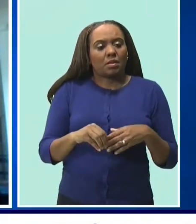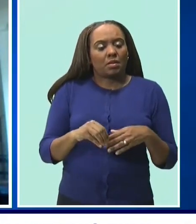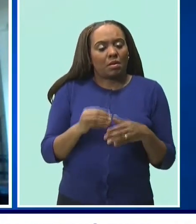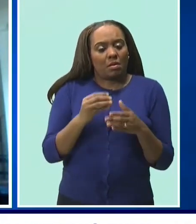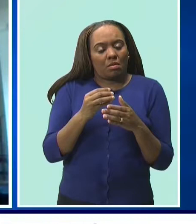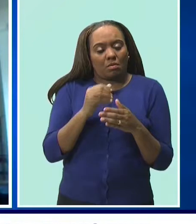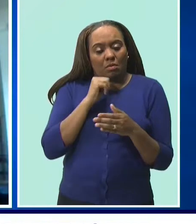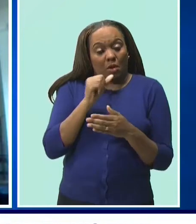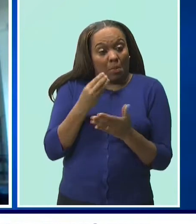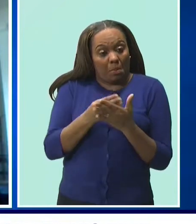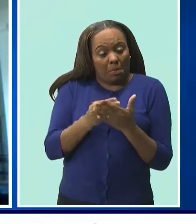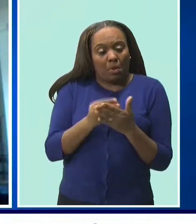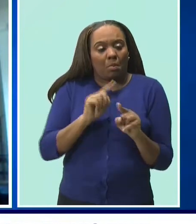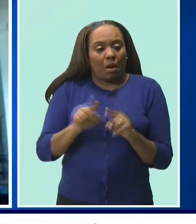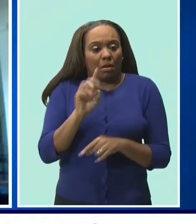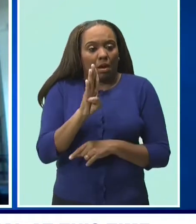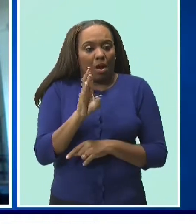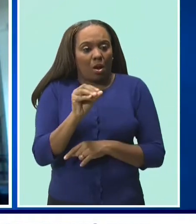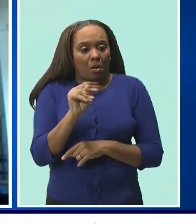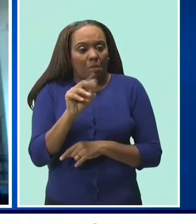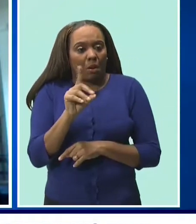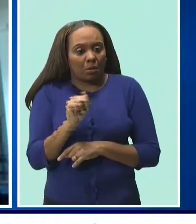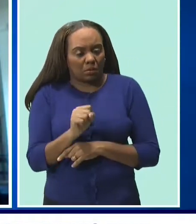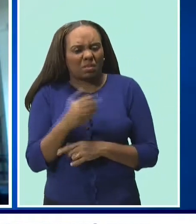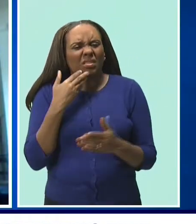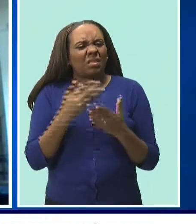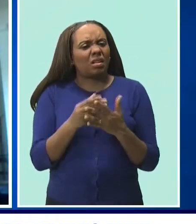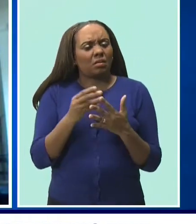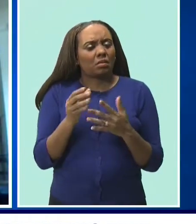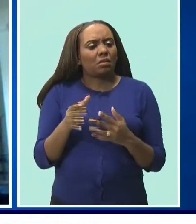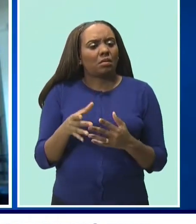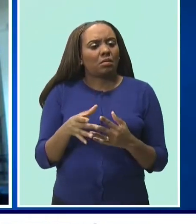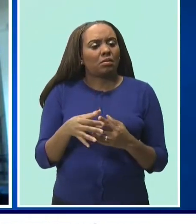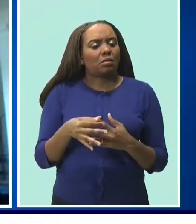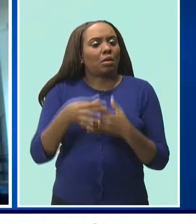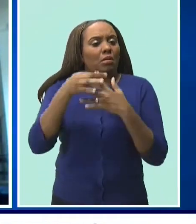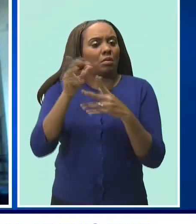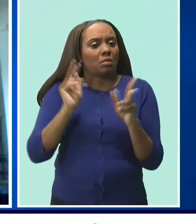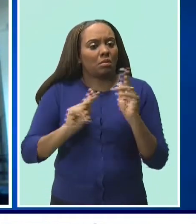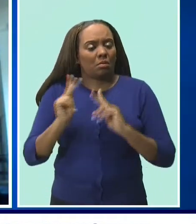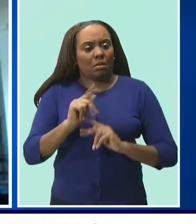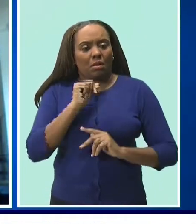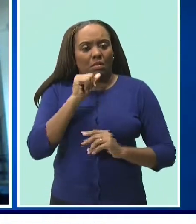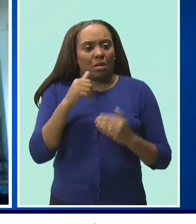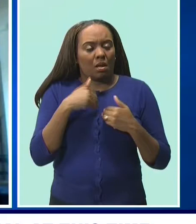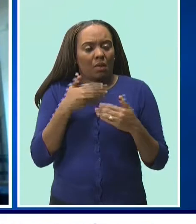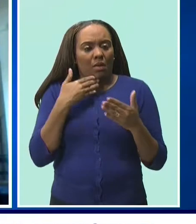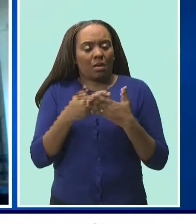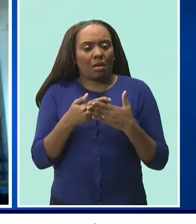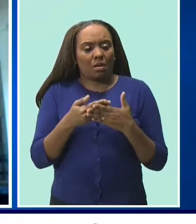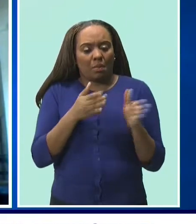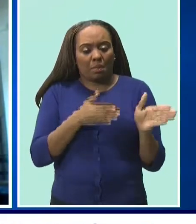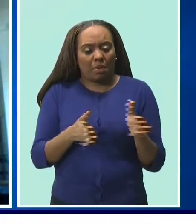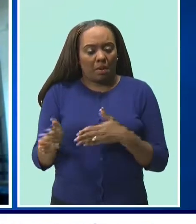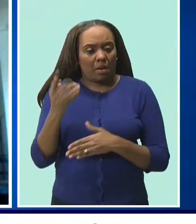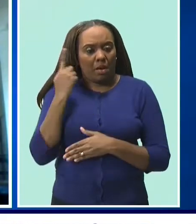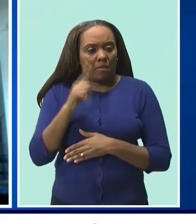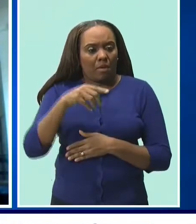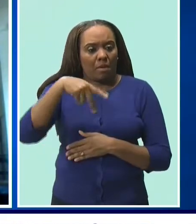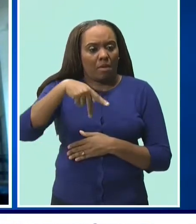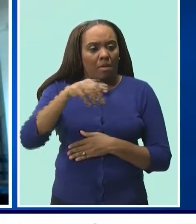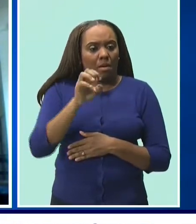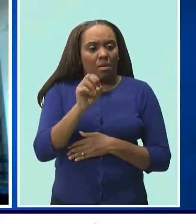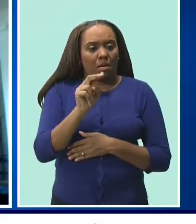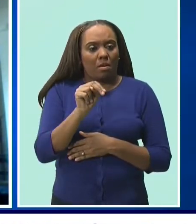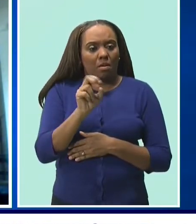bonds, which is it is a good option for those persons who may not have proper, pension planning going on or proper